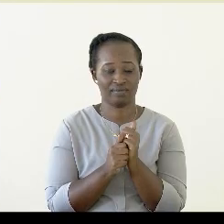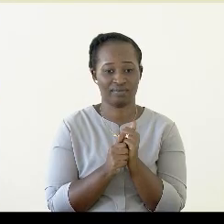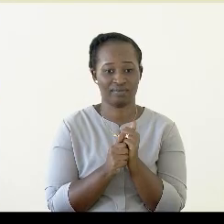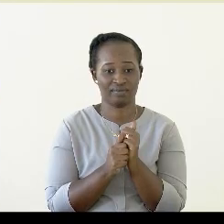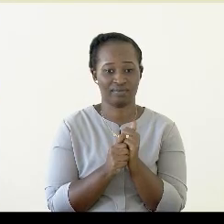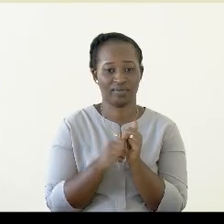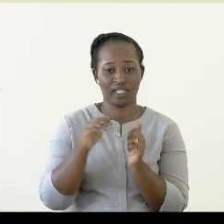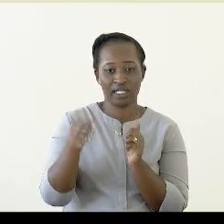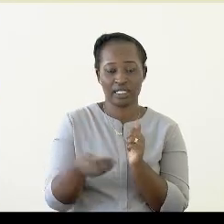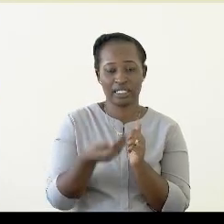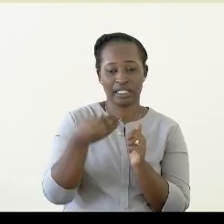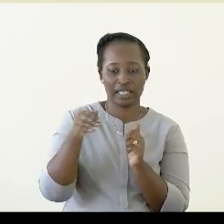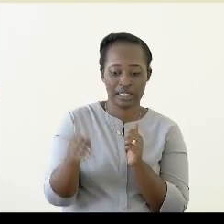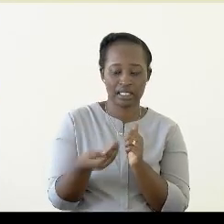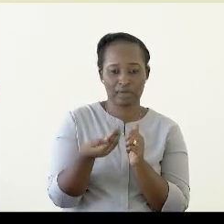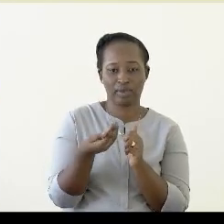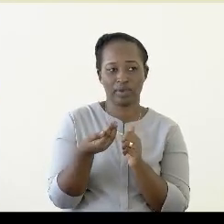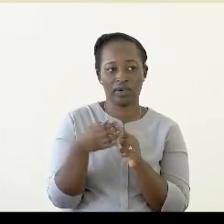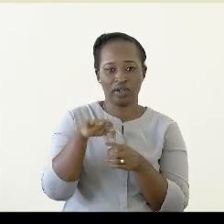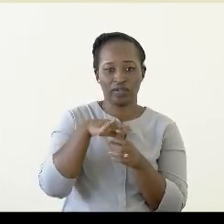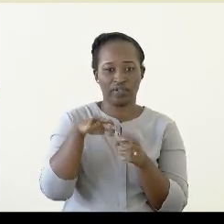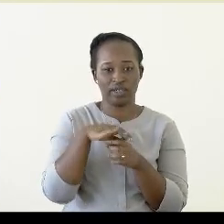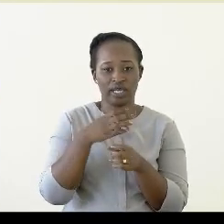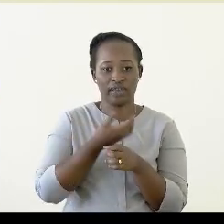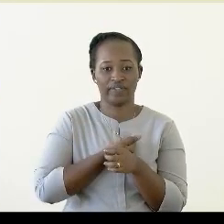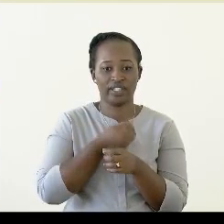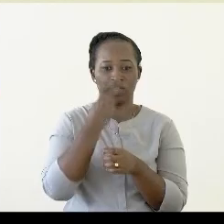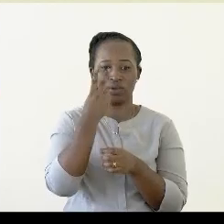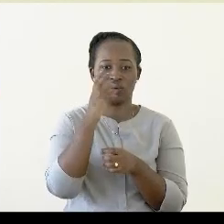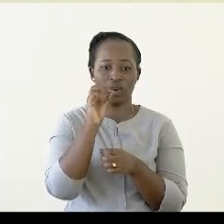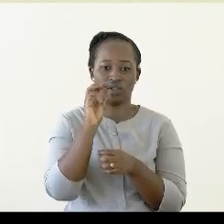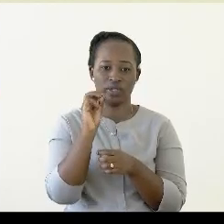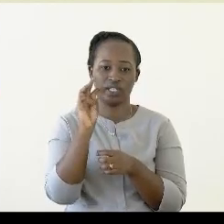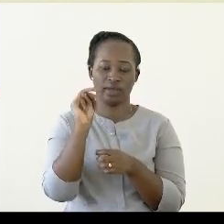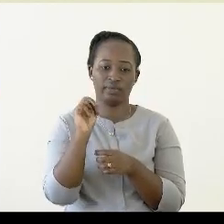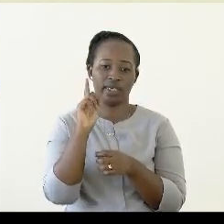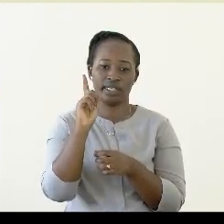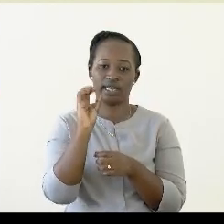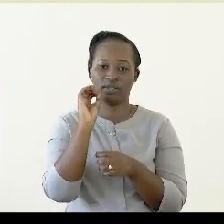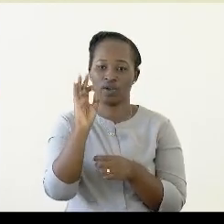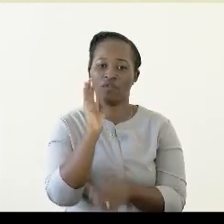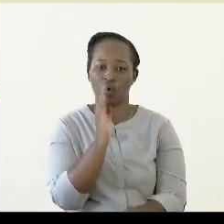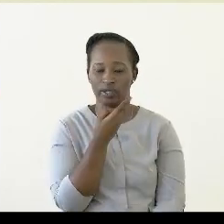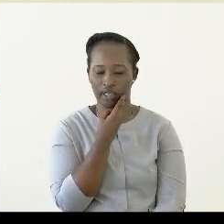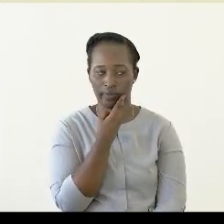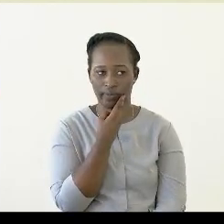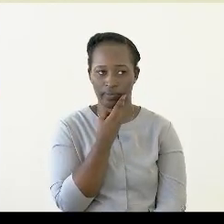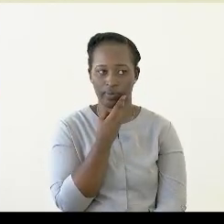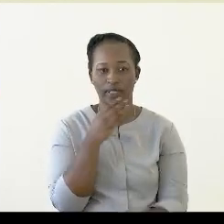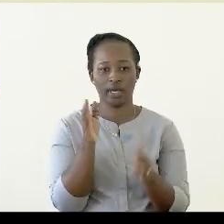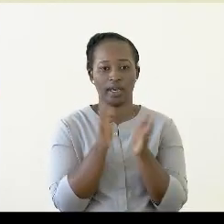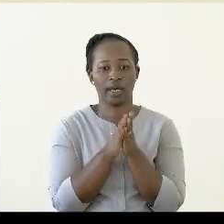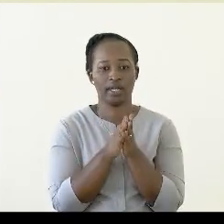A teaspoon of sugar in 200 milliliters of water, and